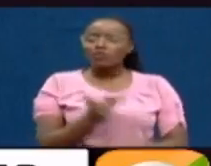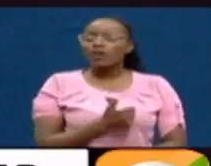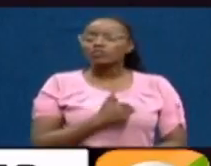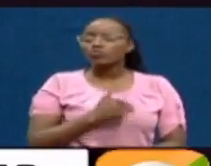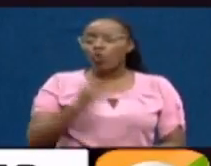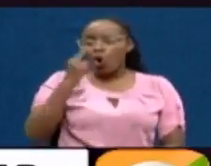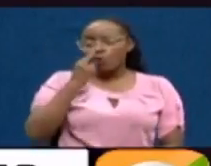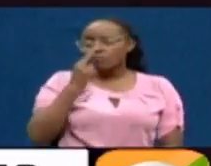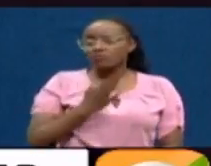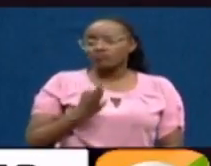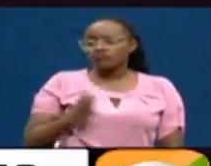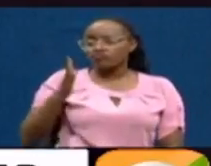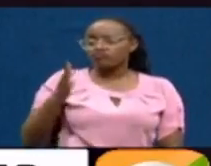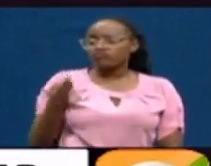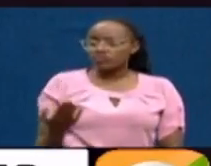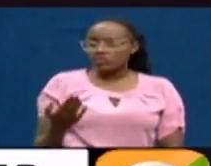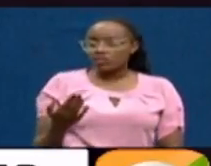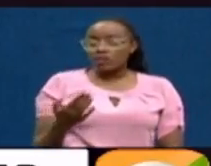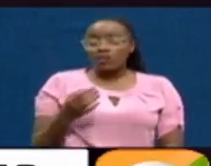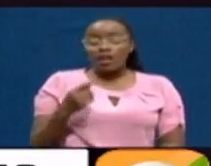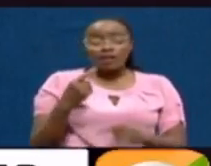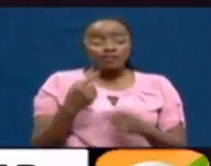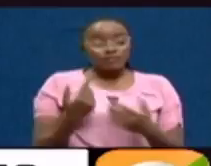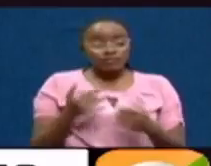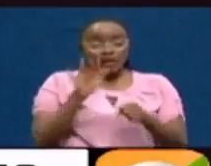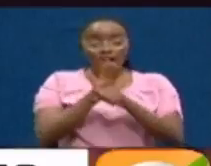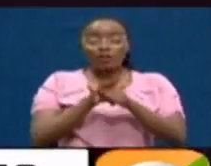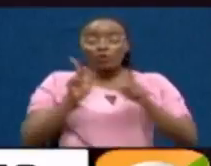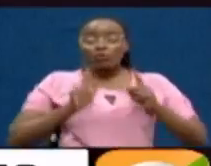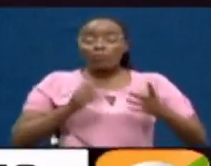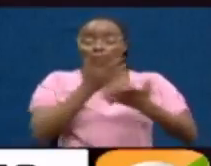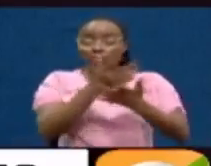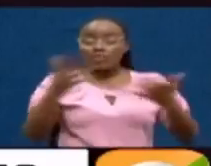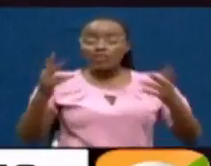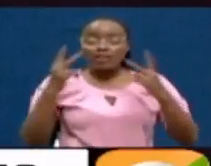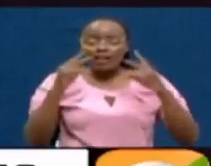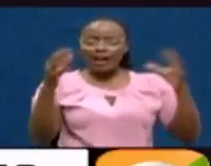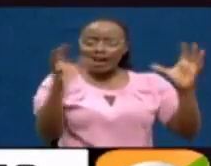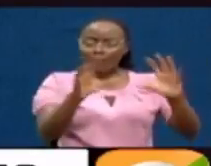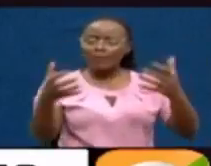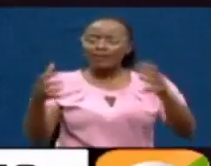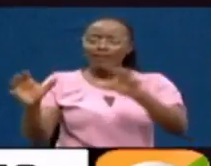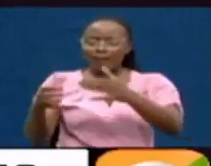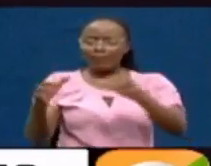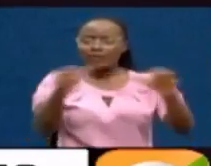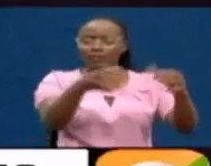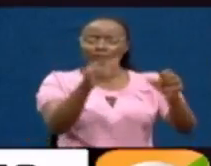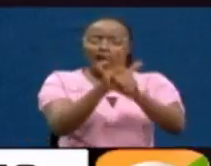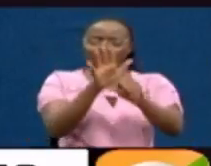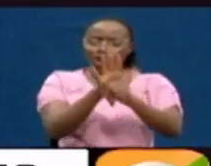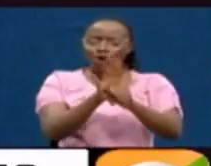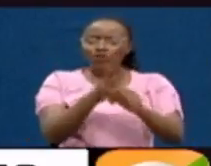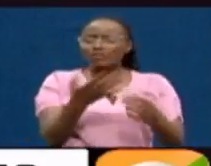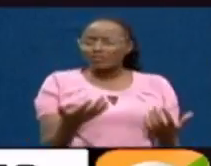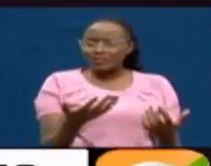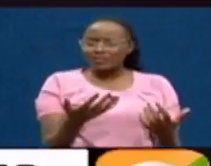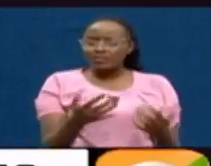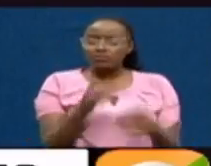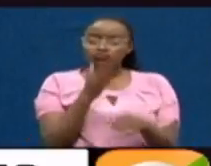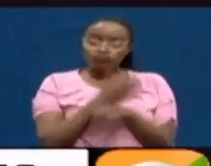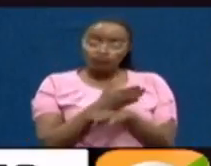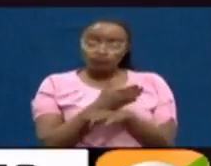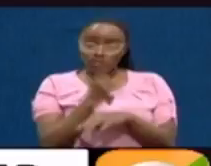home. And it's been so many, there's so many people, and we've seen so many companies also doing the same. And right now I was thinking, you sit at